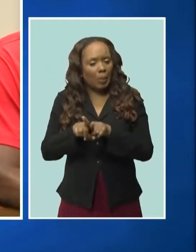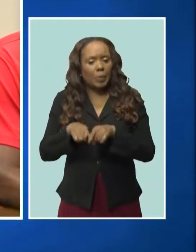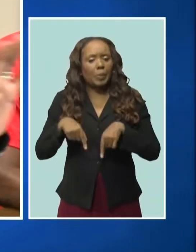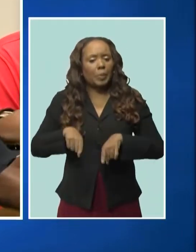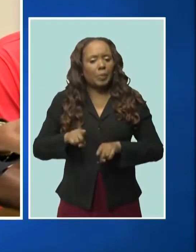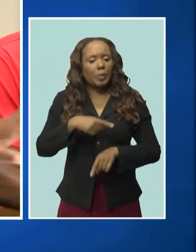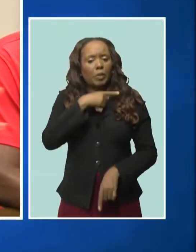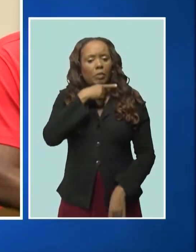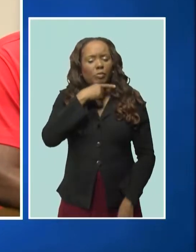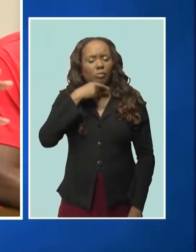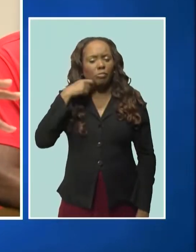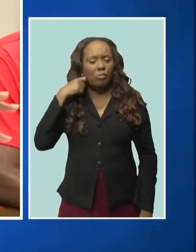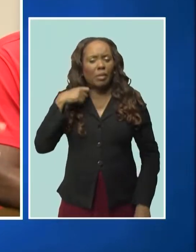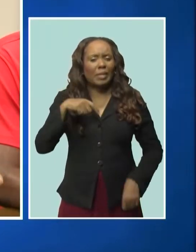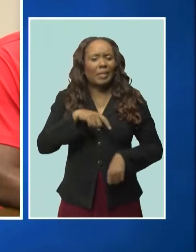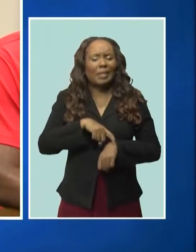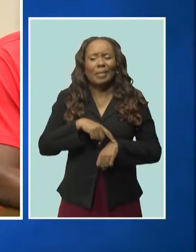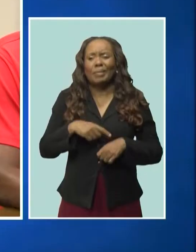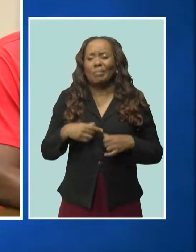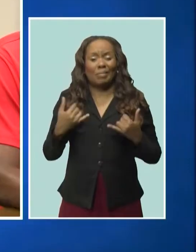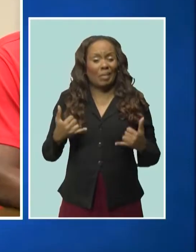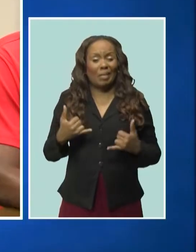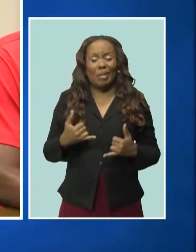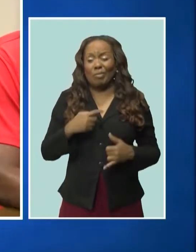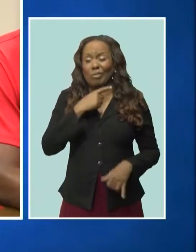are experiencing right now,